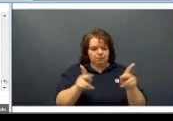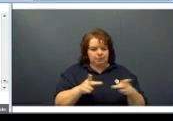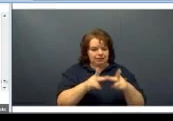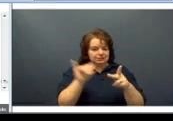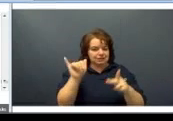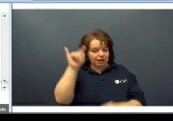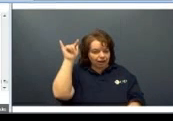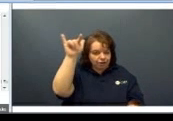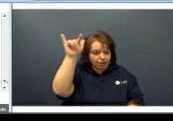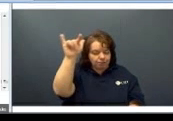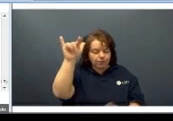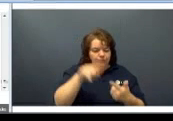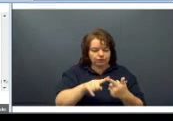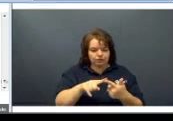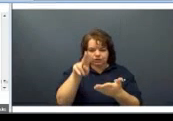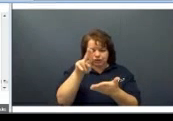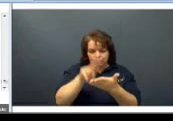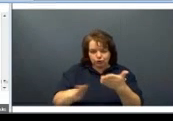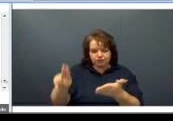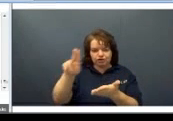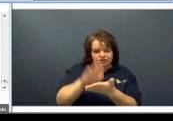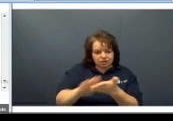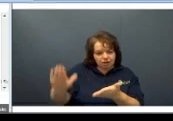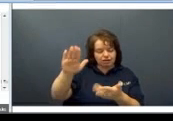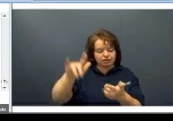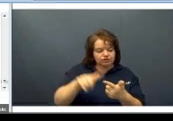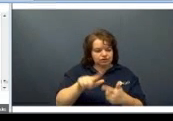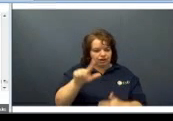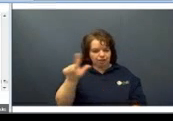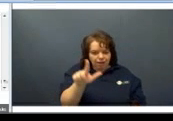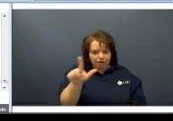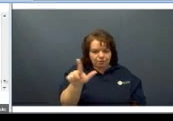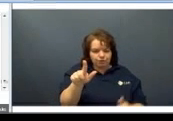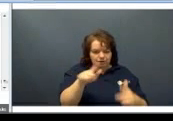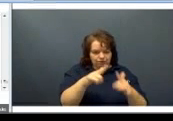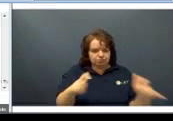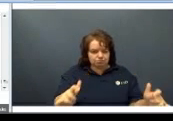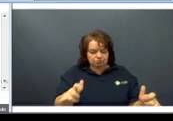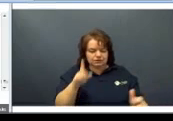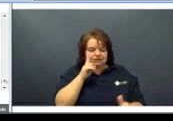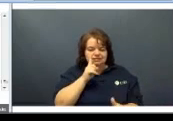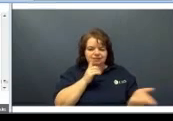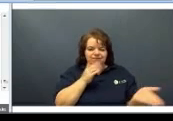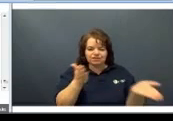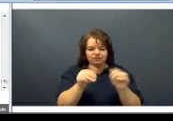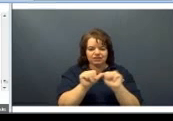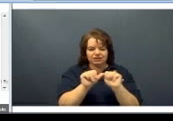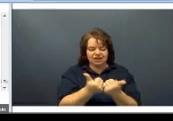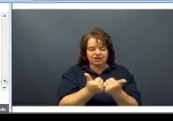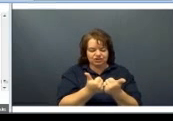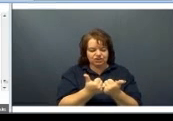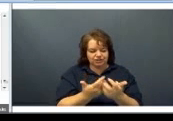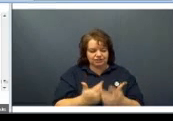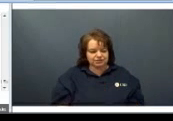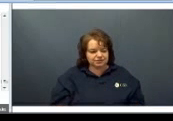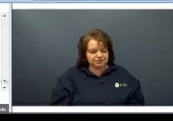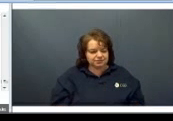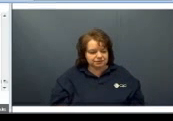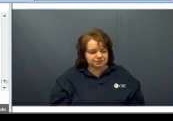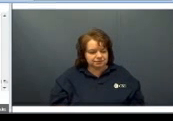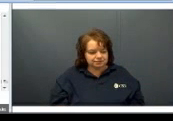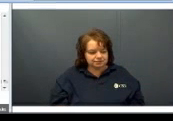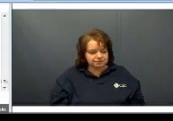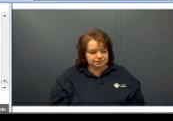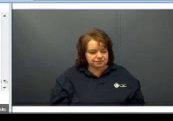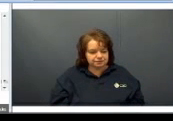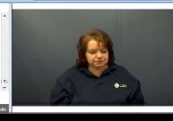use in many public places, such as airports, universities, and libraries, and things like this, deaf